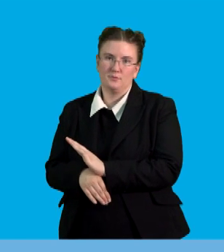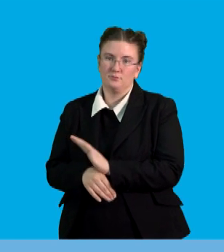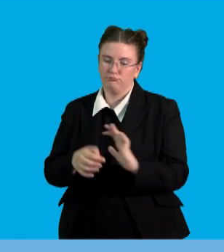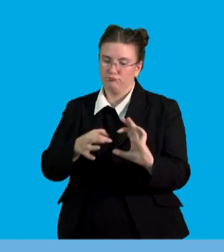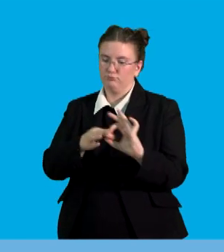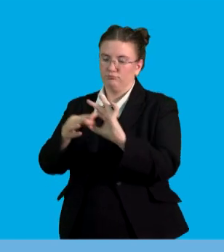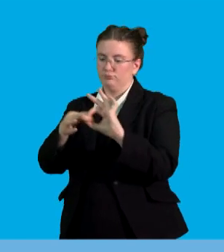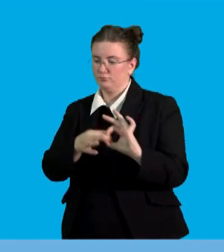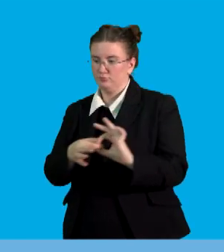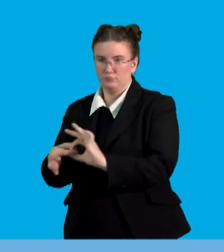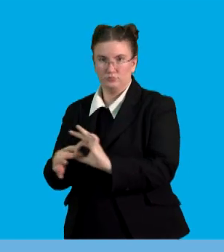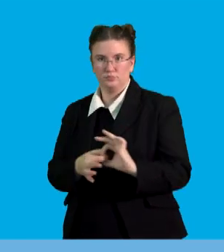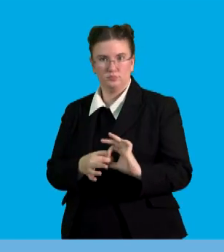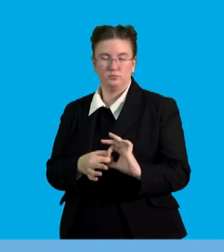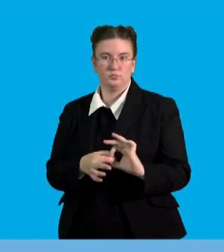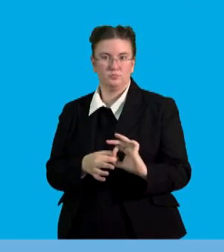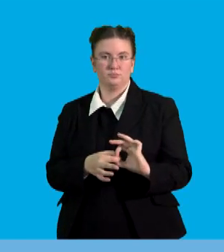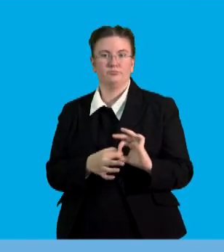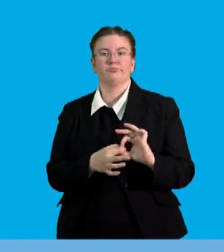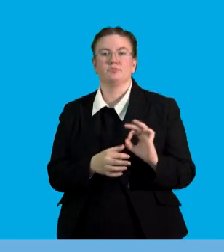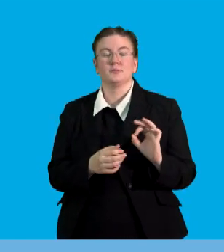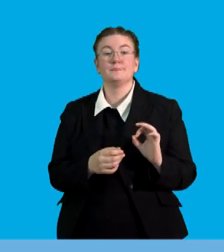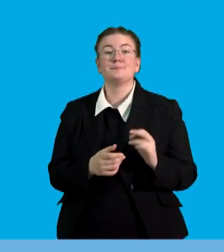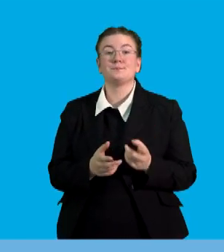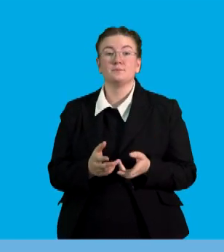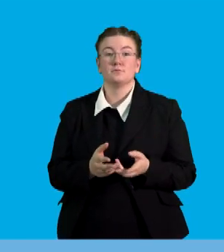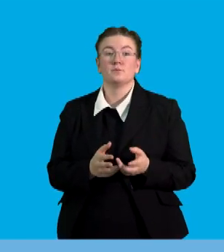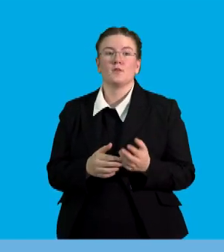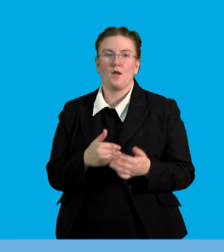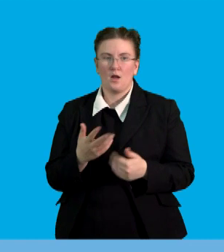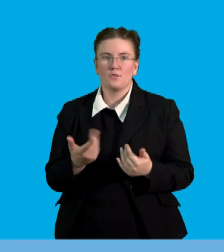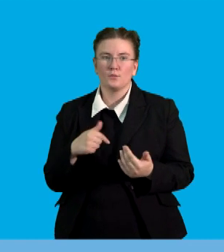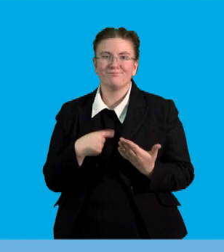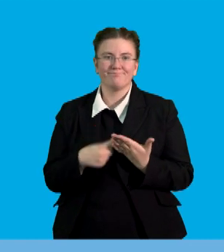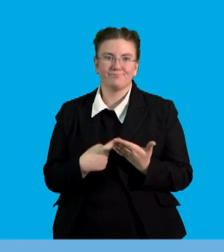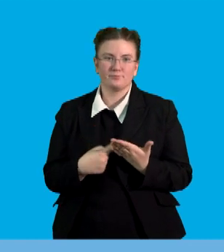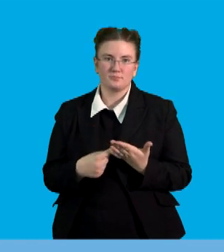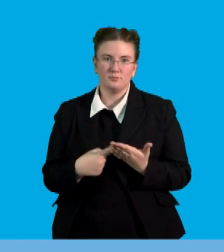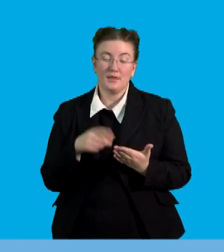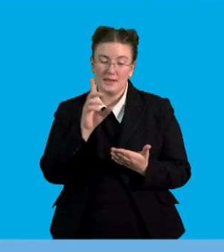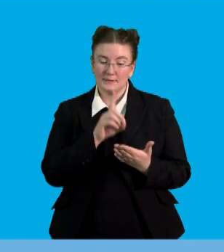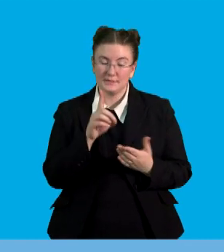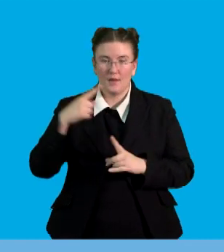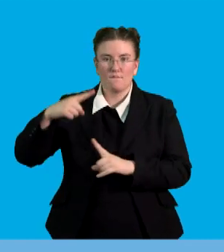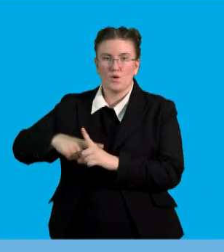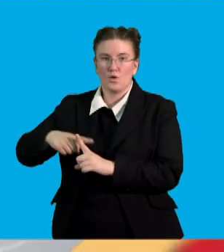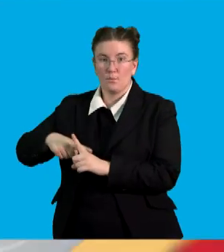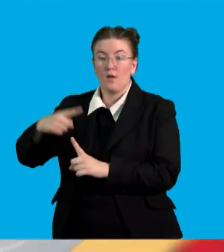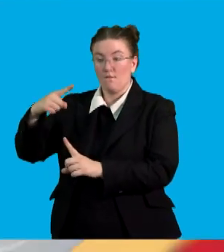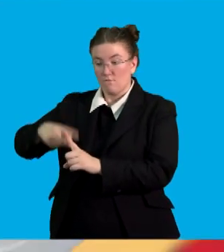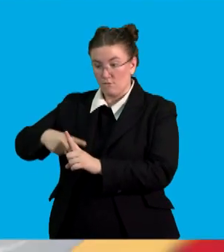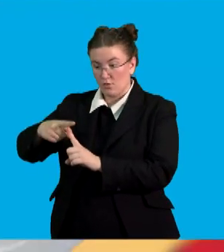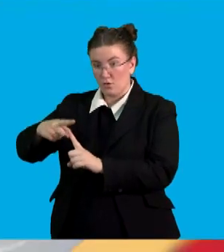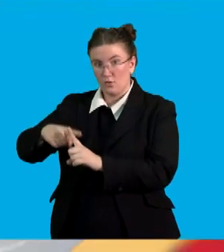they have that relationship that is corresponding to each other. And then when we're talking about the density and volume, when